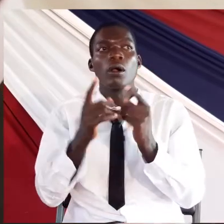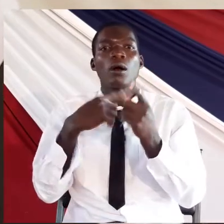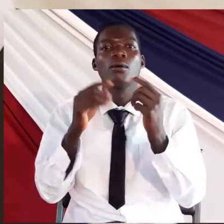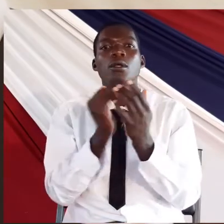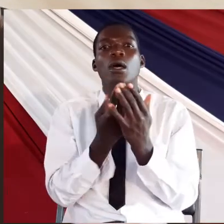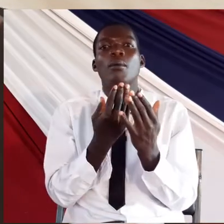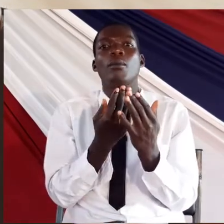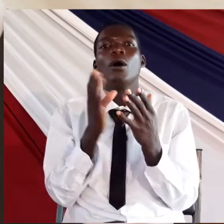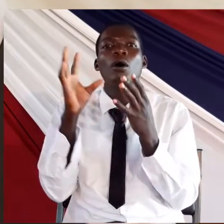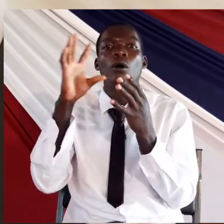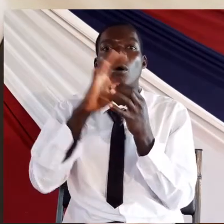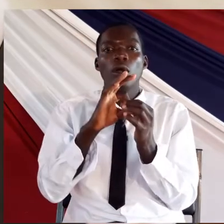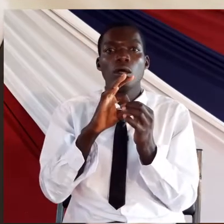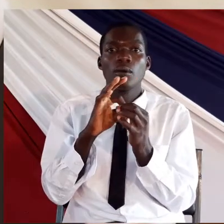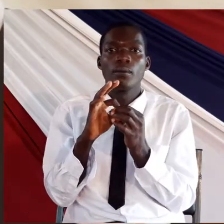some connection to